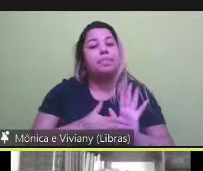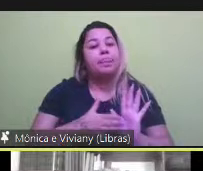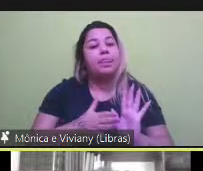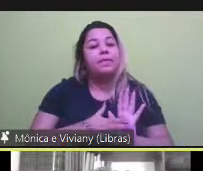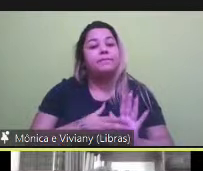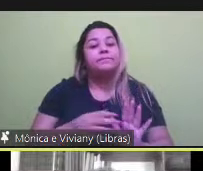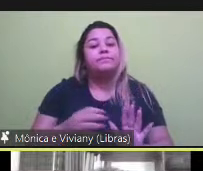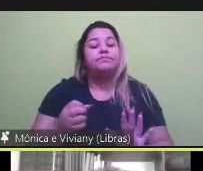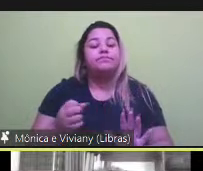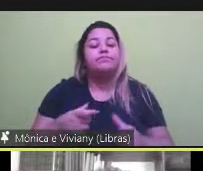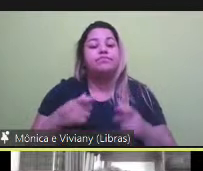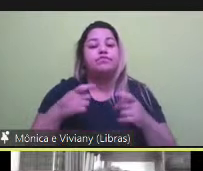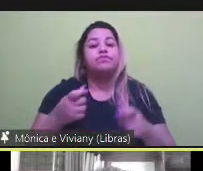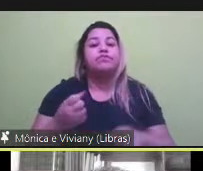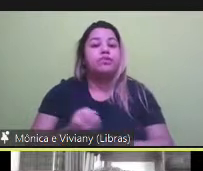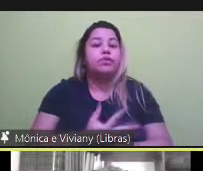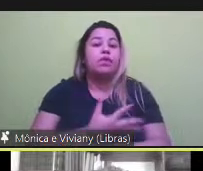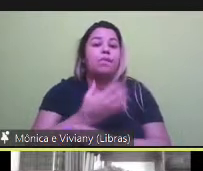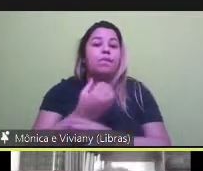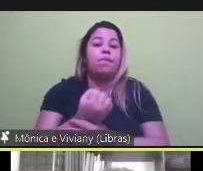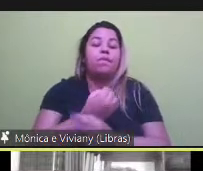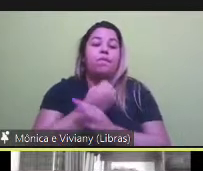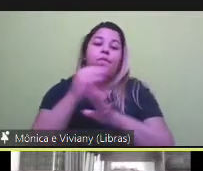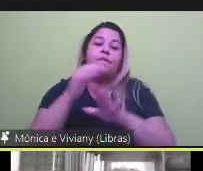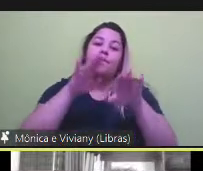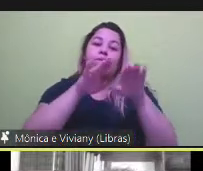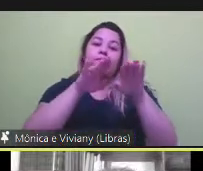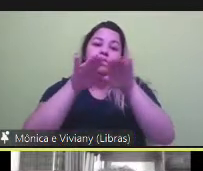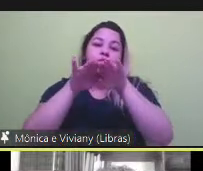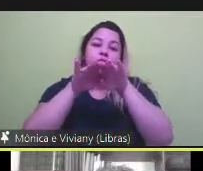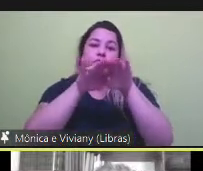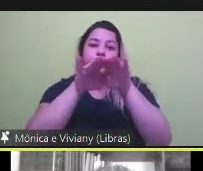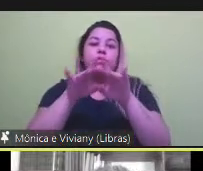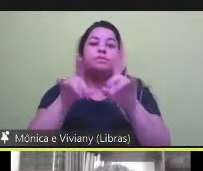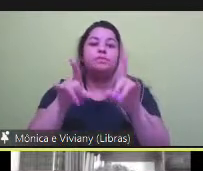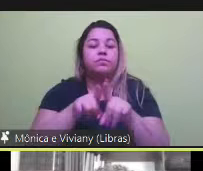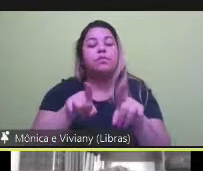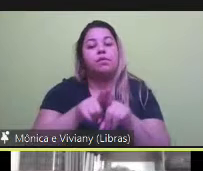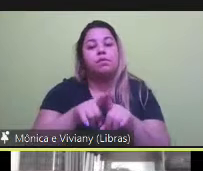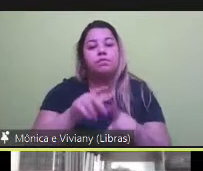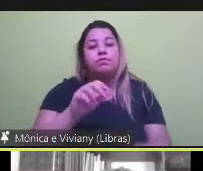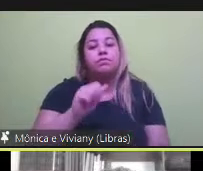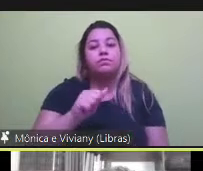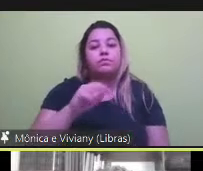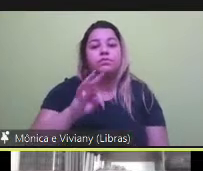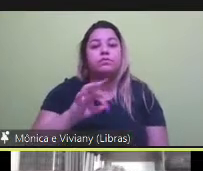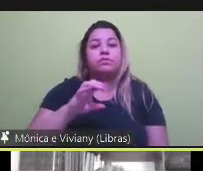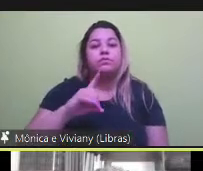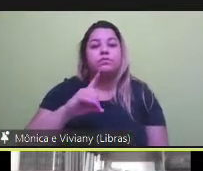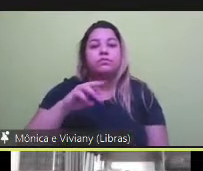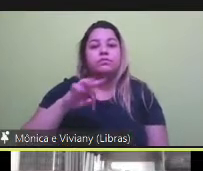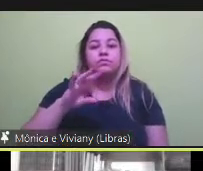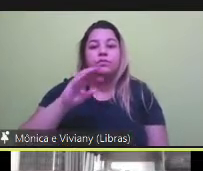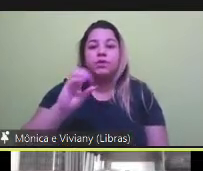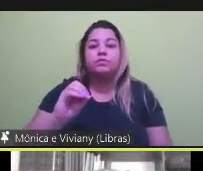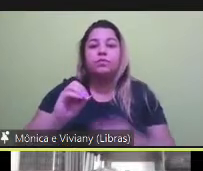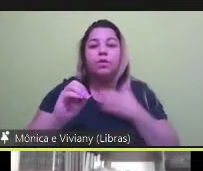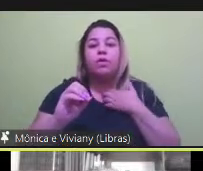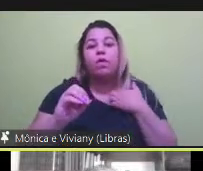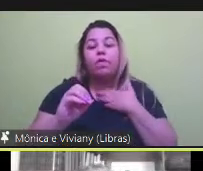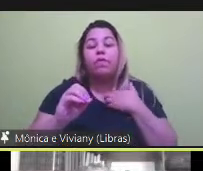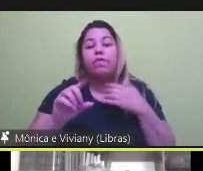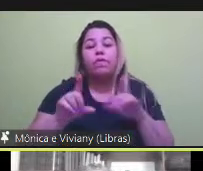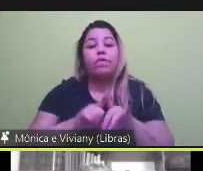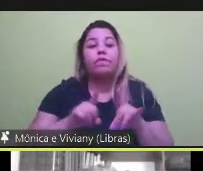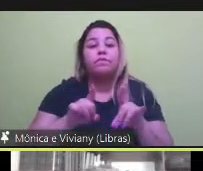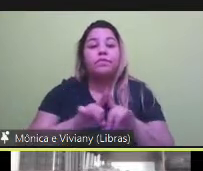wanted to a more secure and emotional environment and equalitarian. that would pay attention to the people who were more vulnerable and had social